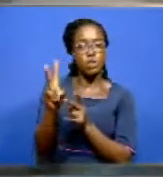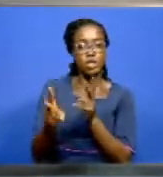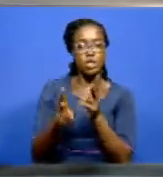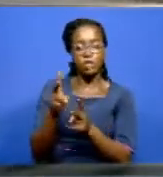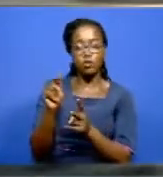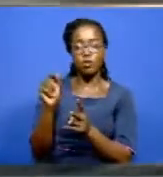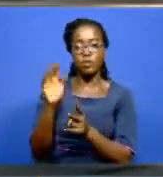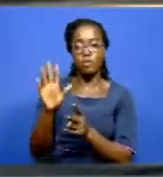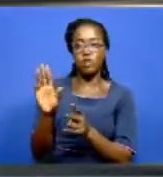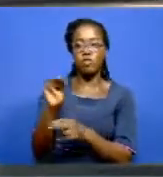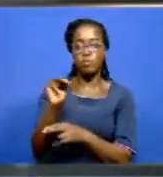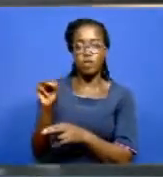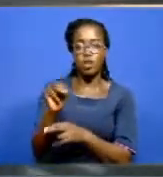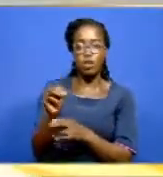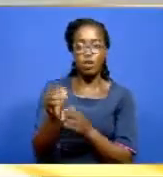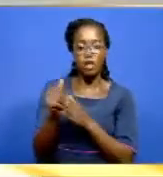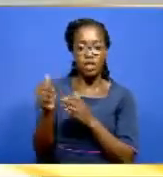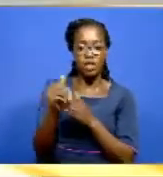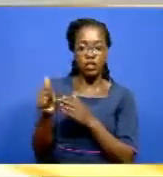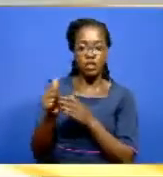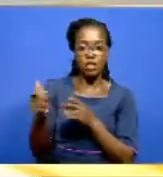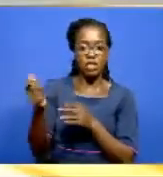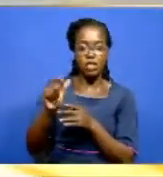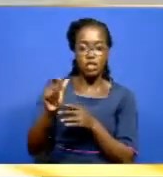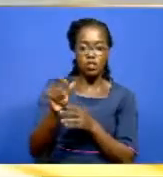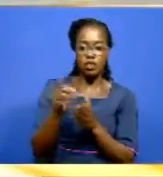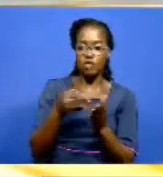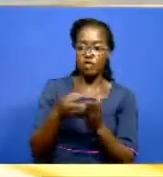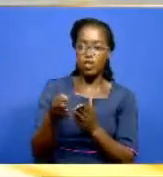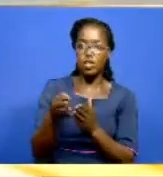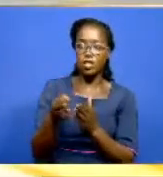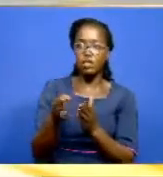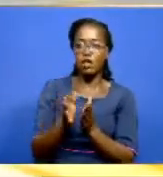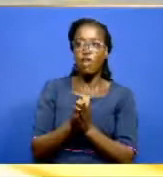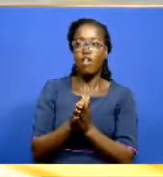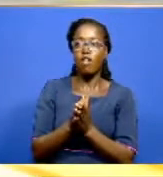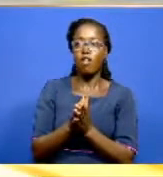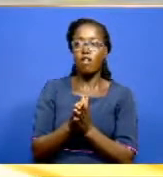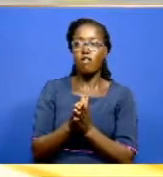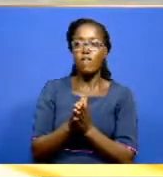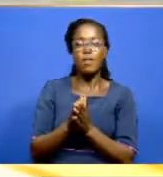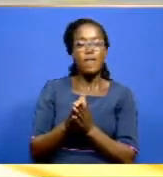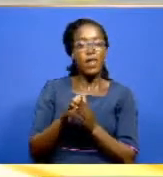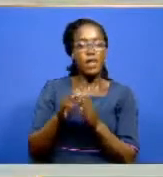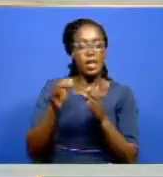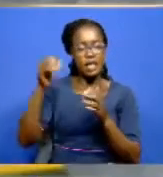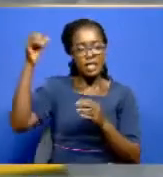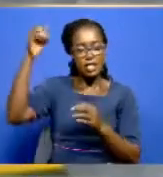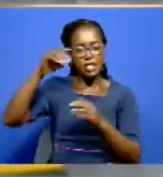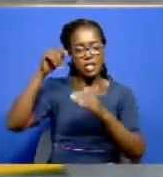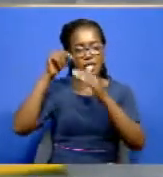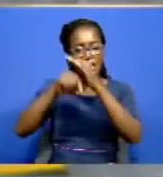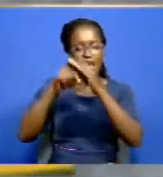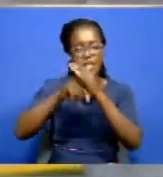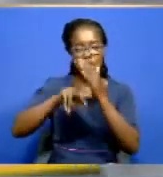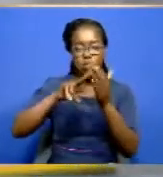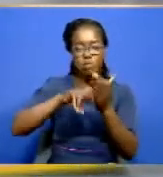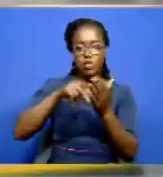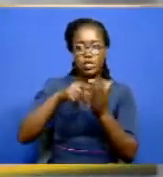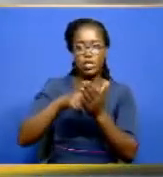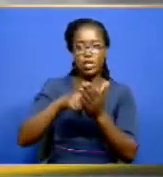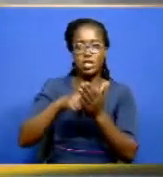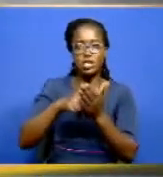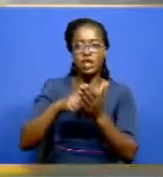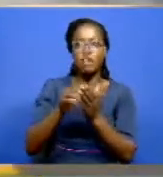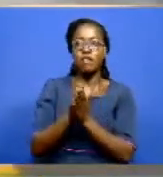$22.5 million in additional financing to the regional off-grid electricity access project to support the development of the market for